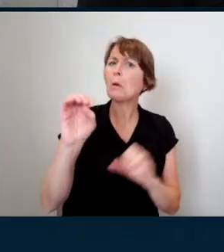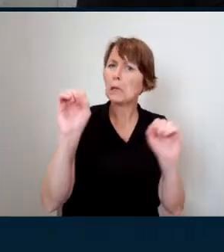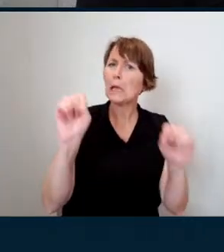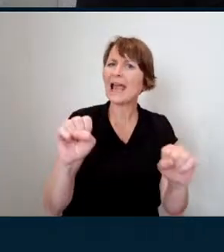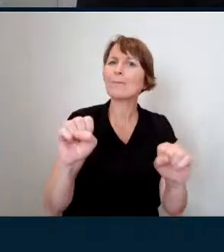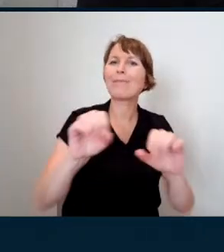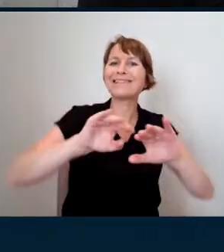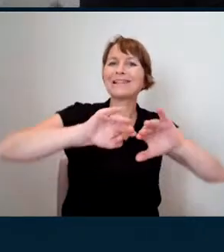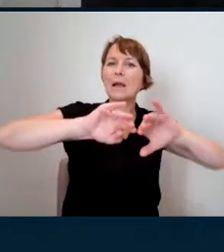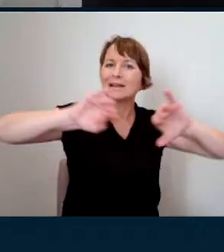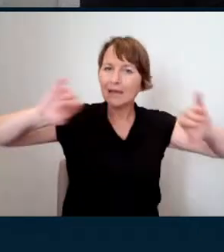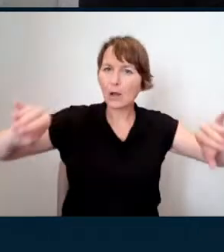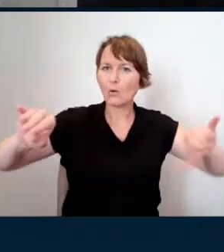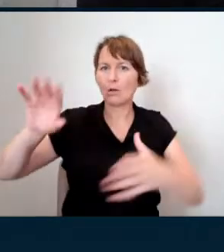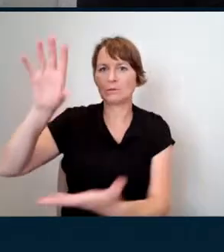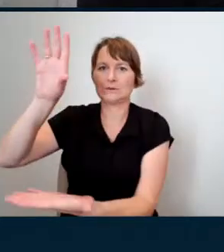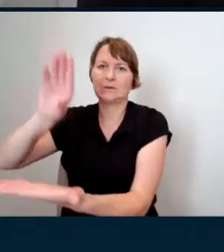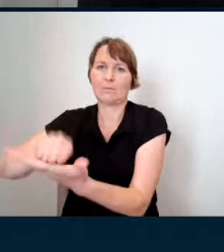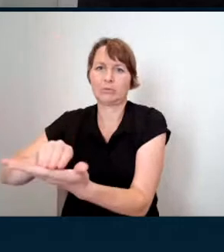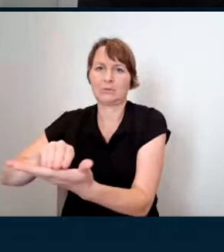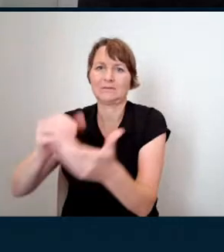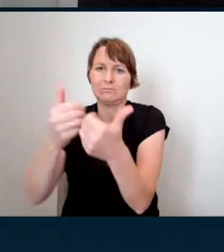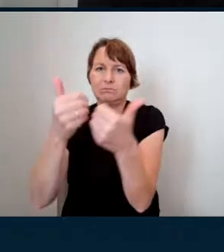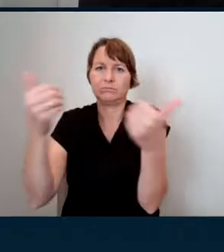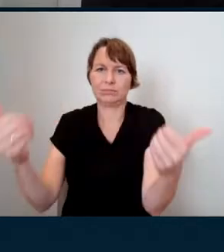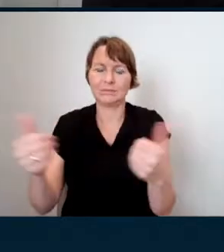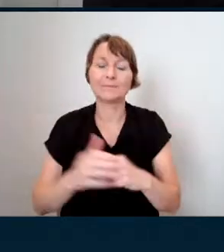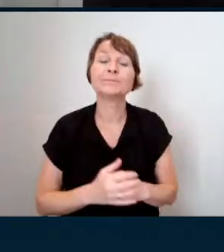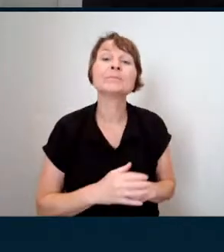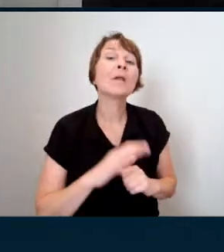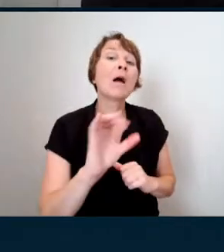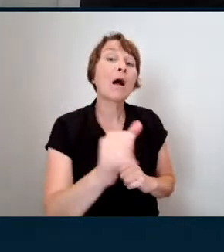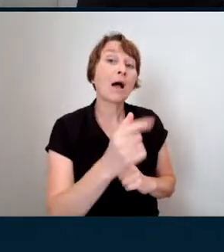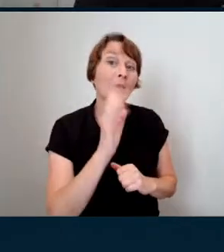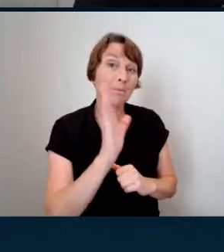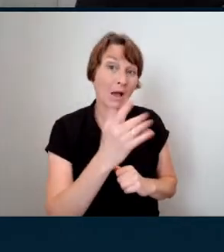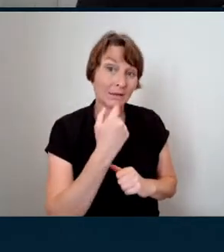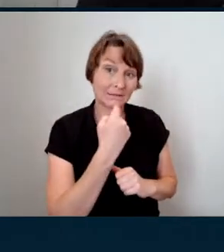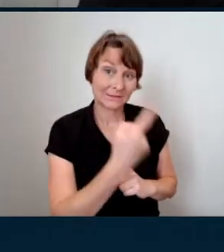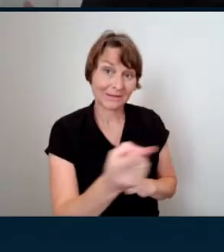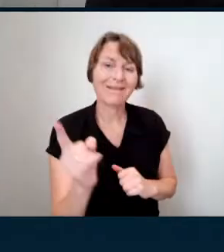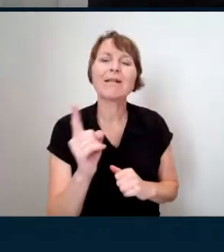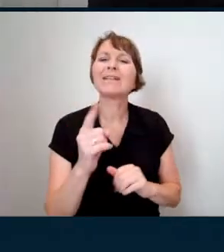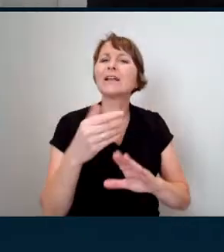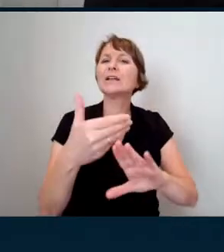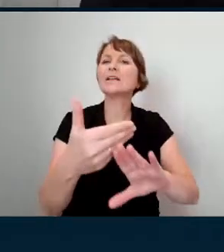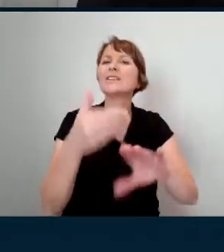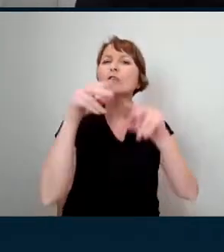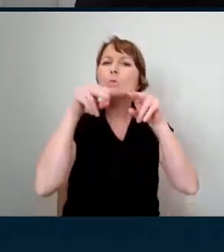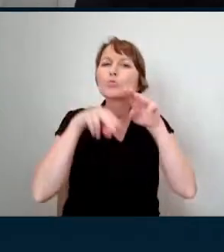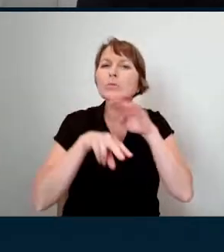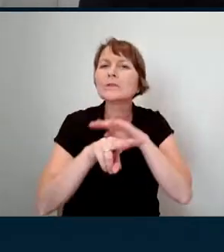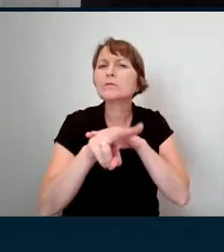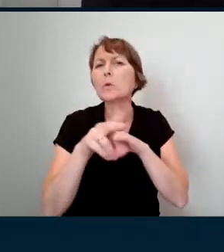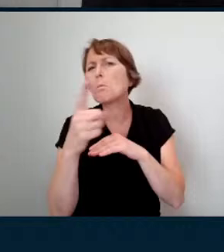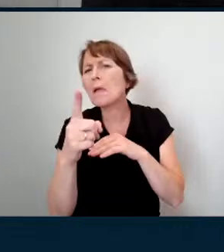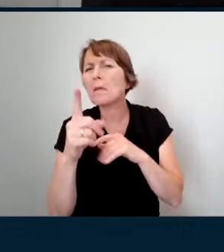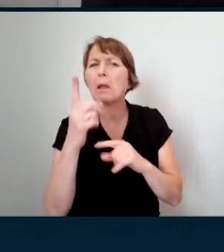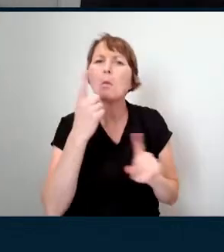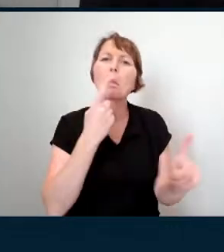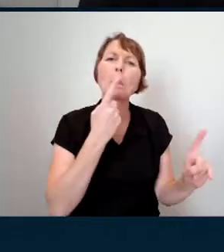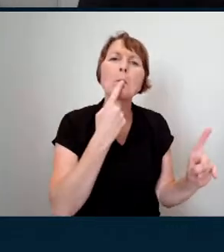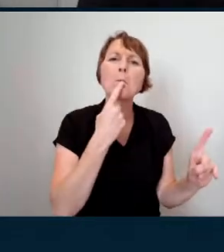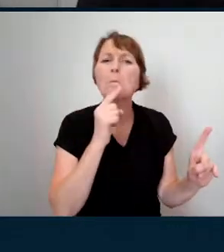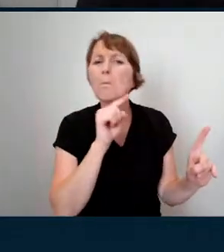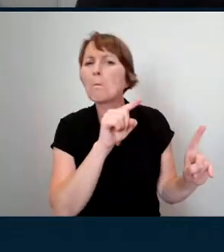another version I need to mention, and this is PowerShell Preview, where you can play around with the preview features, maybe test something and give some feedback on